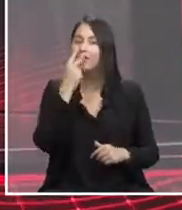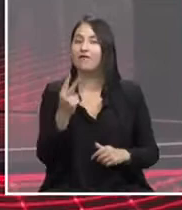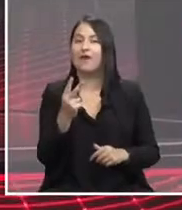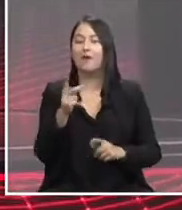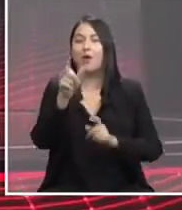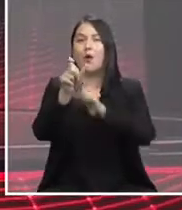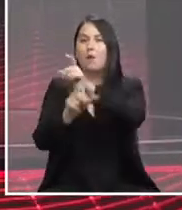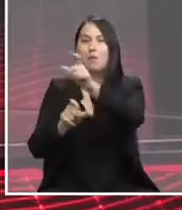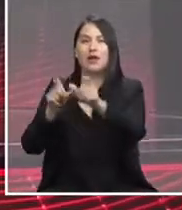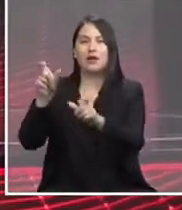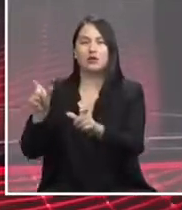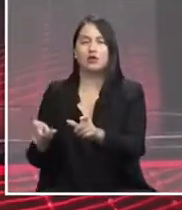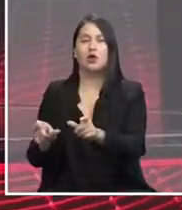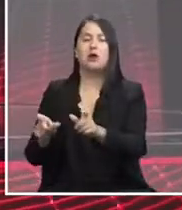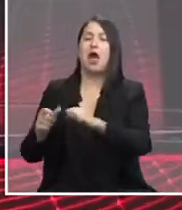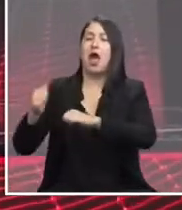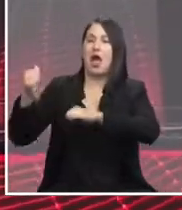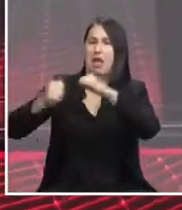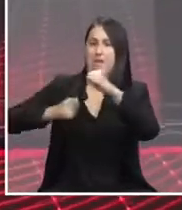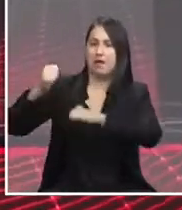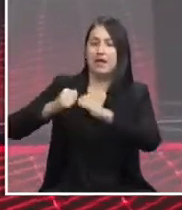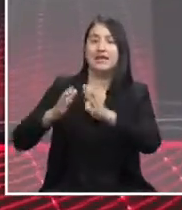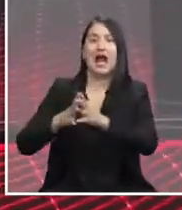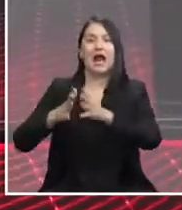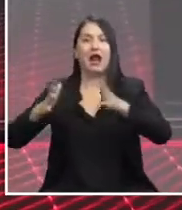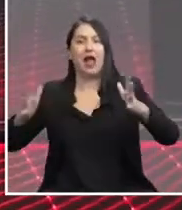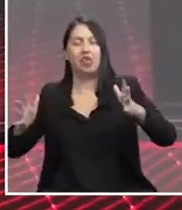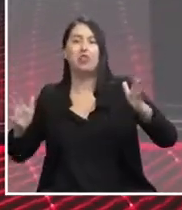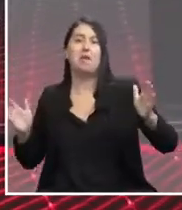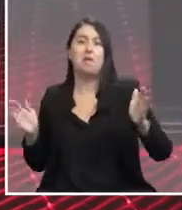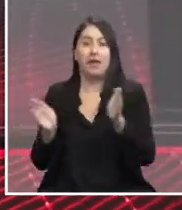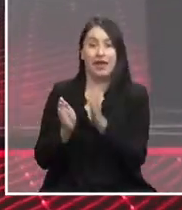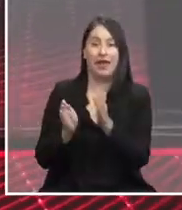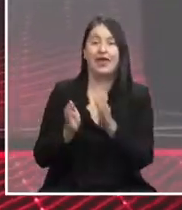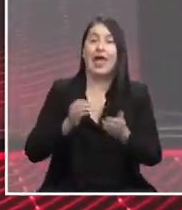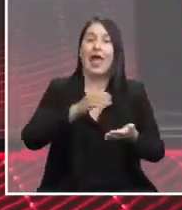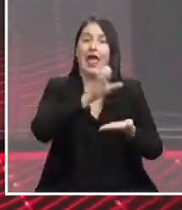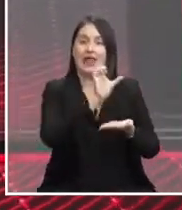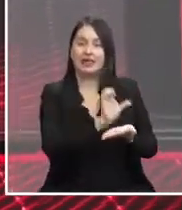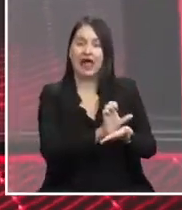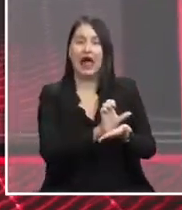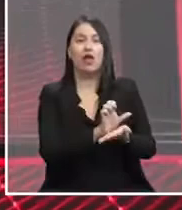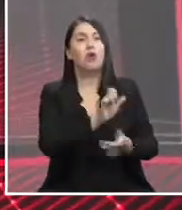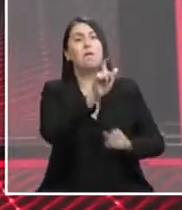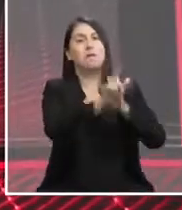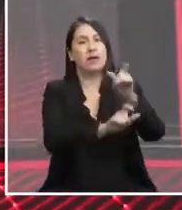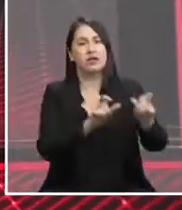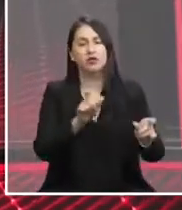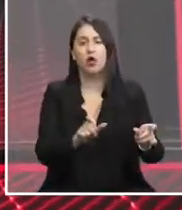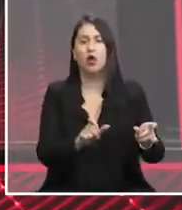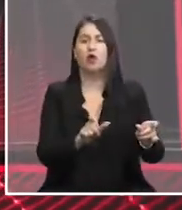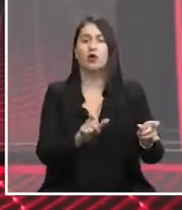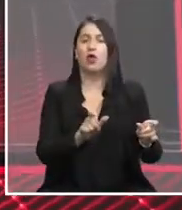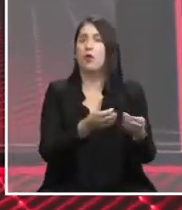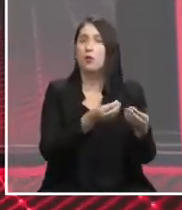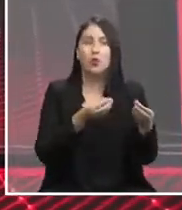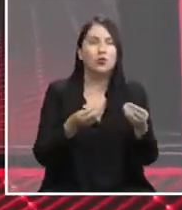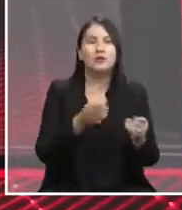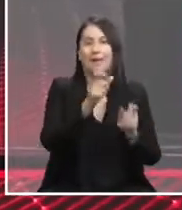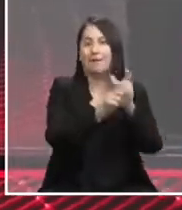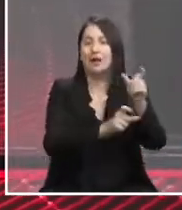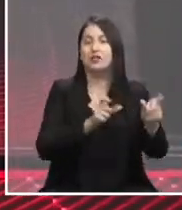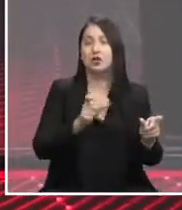small companies. And you have the individuals, myriad of individuals who do something alone or